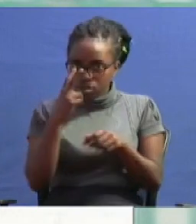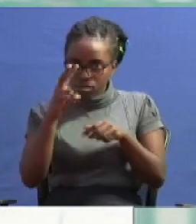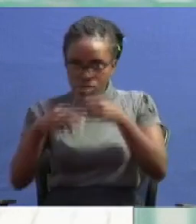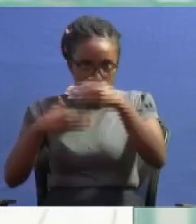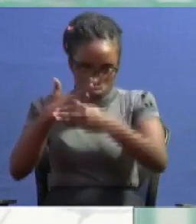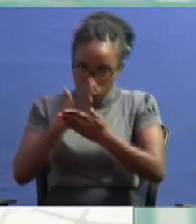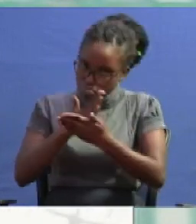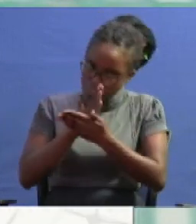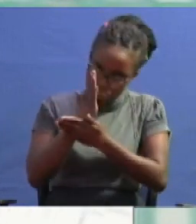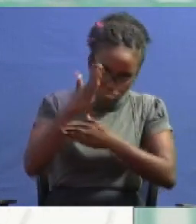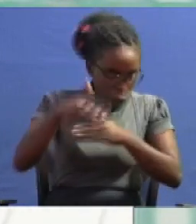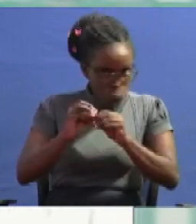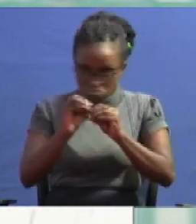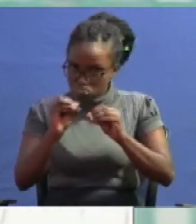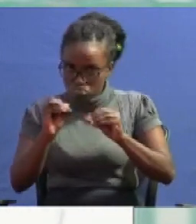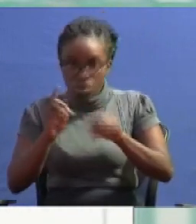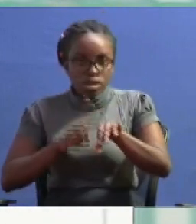factor based on this.